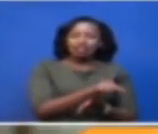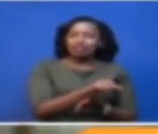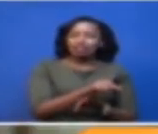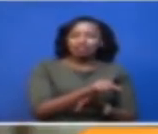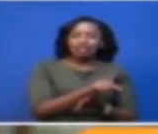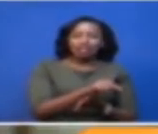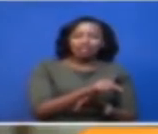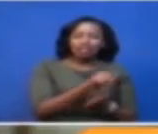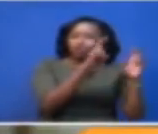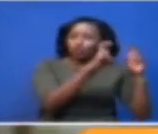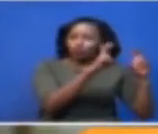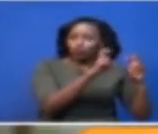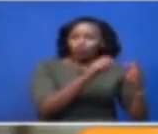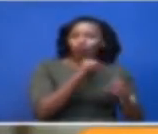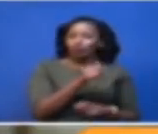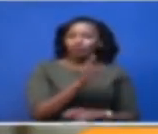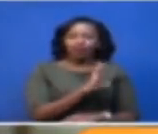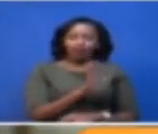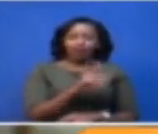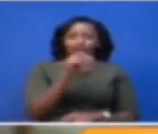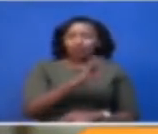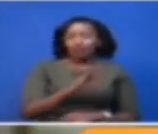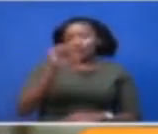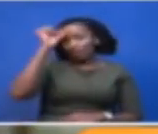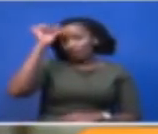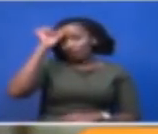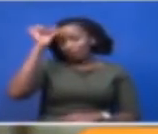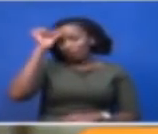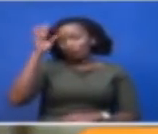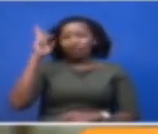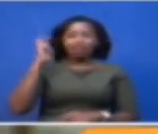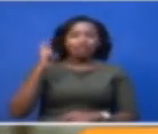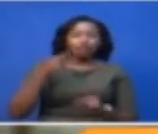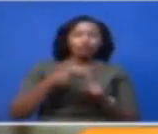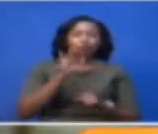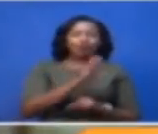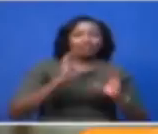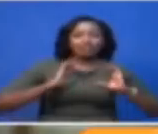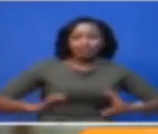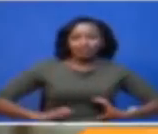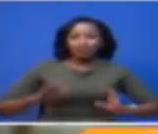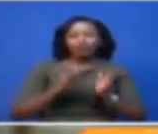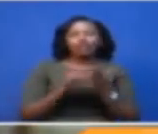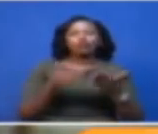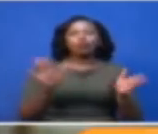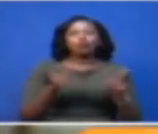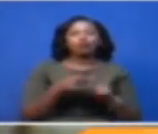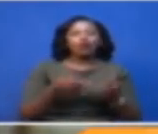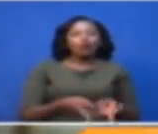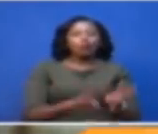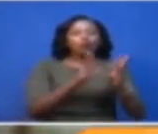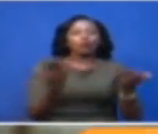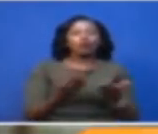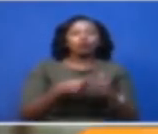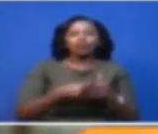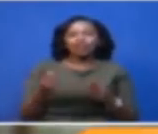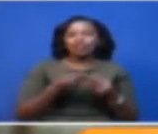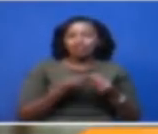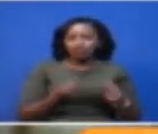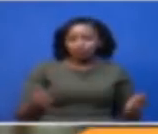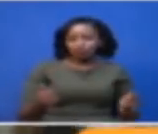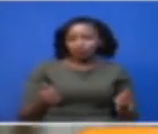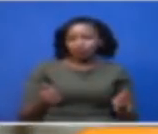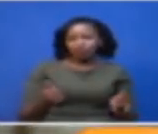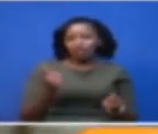it's a question of whether the government will listen to citizens over time. Is this opening up doors to actually start addressing injustices that